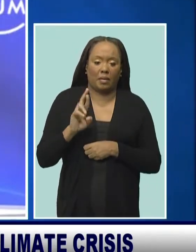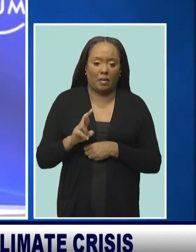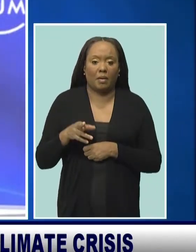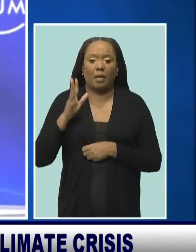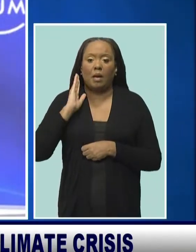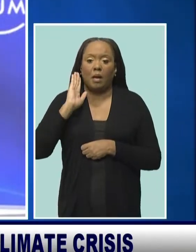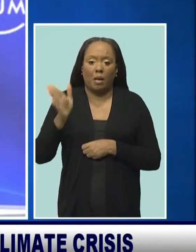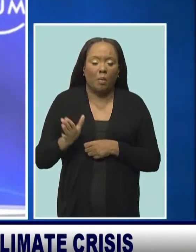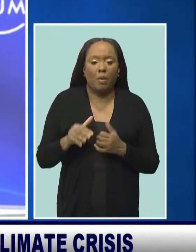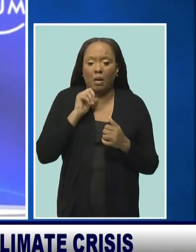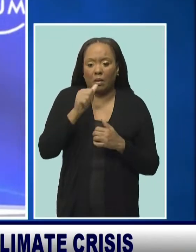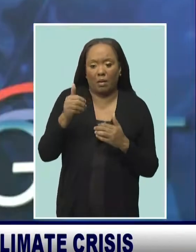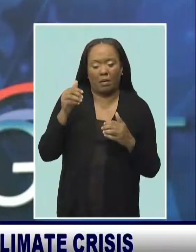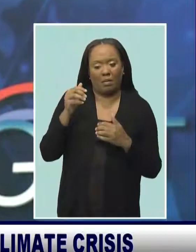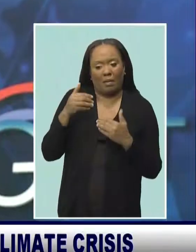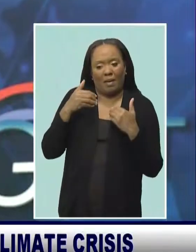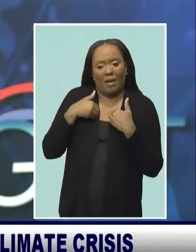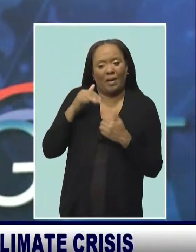on their balance sheet.